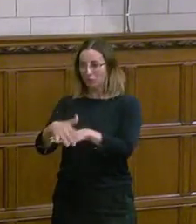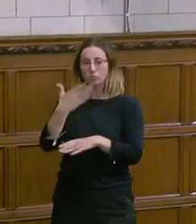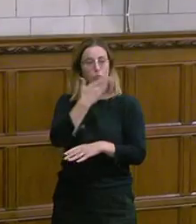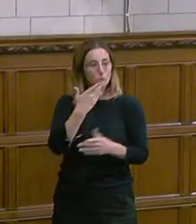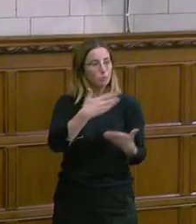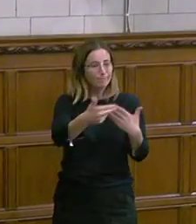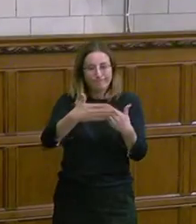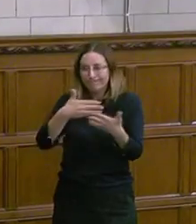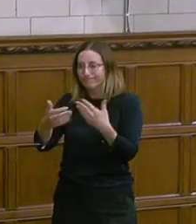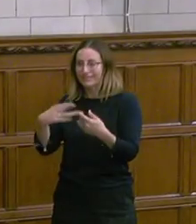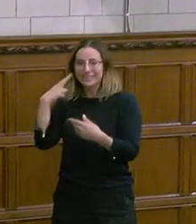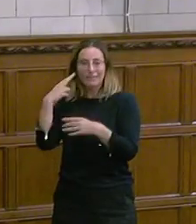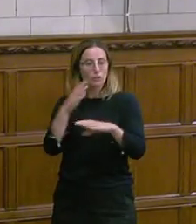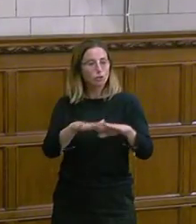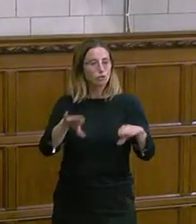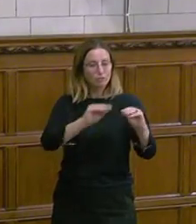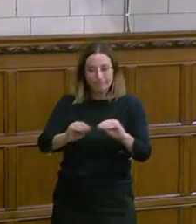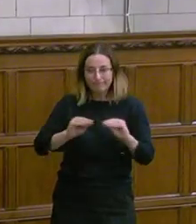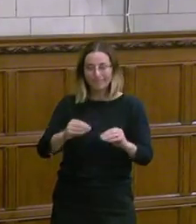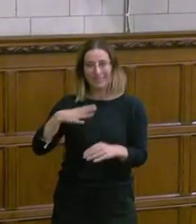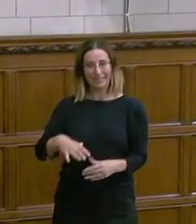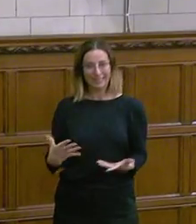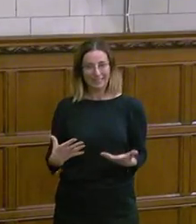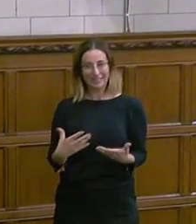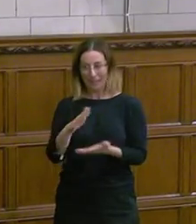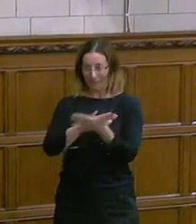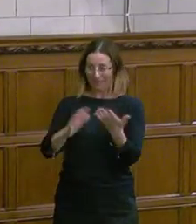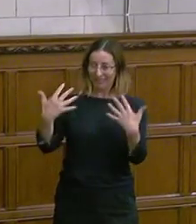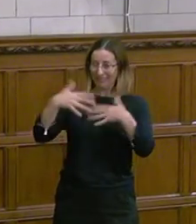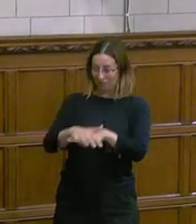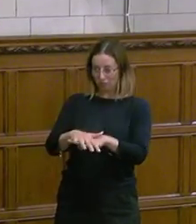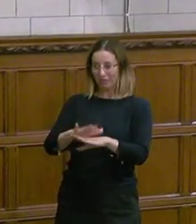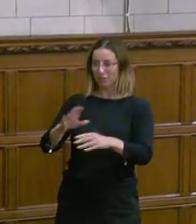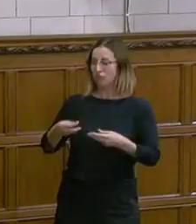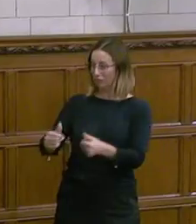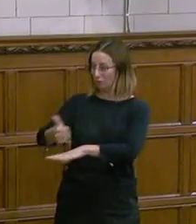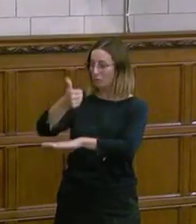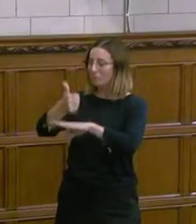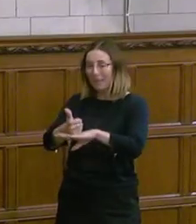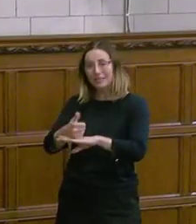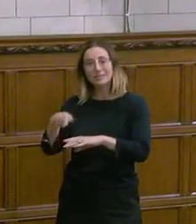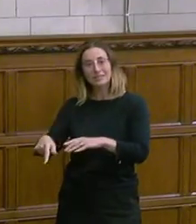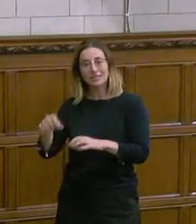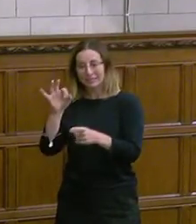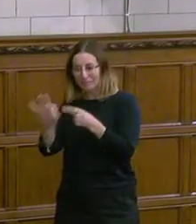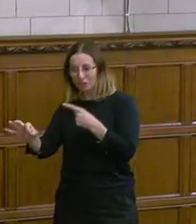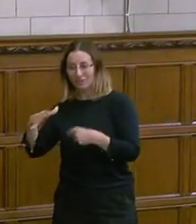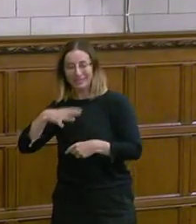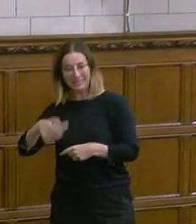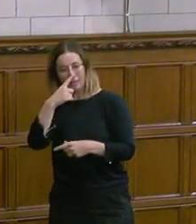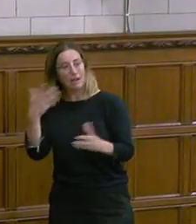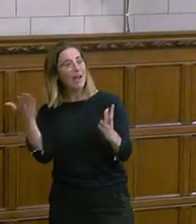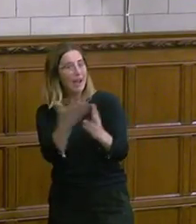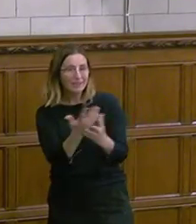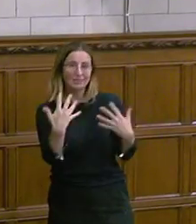the needs of deaf children. This will enable a child with a specialist need to access a mainstream offer, and